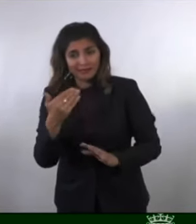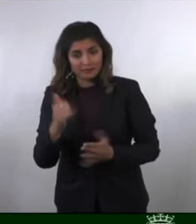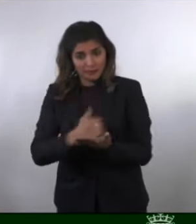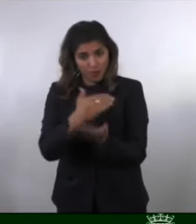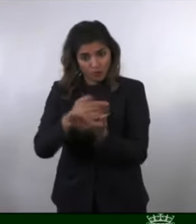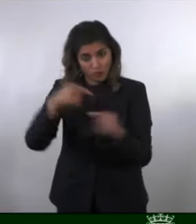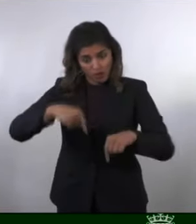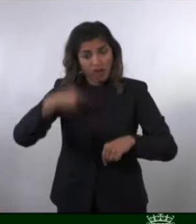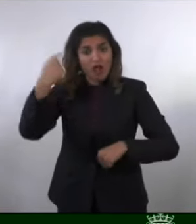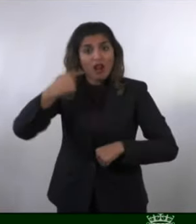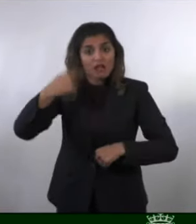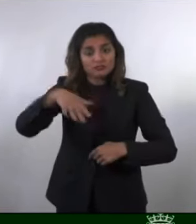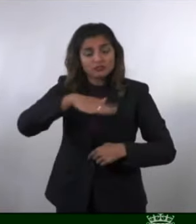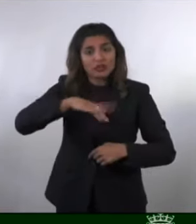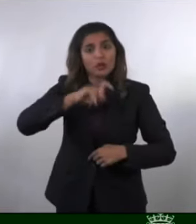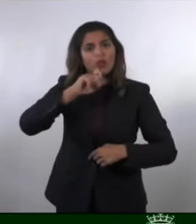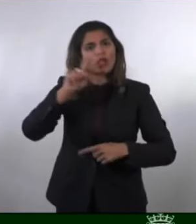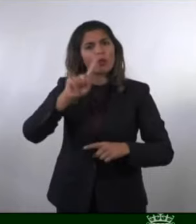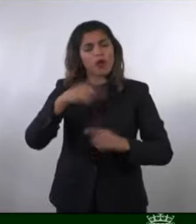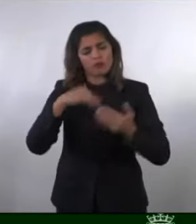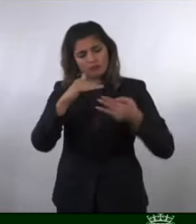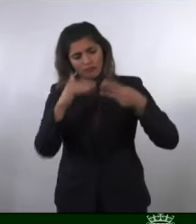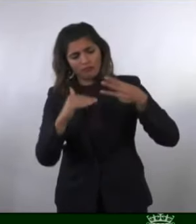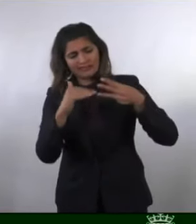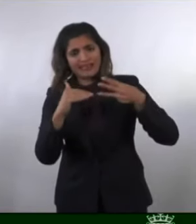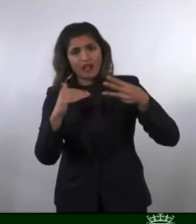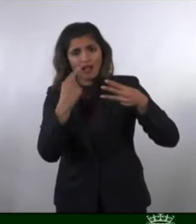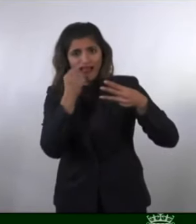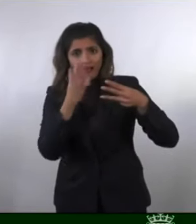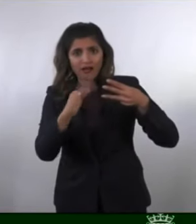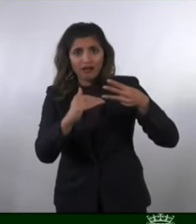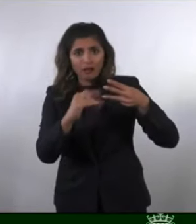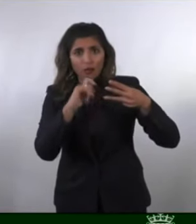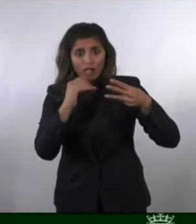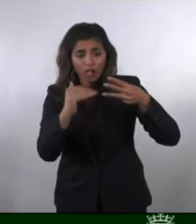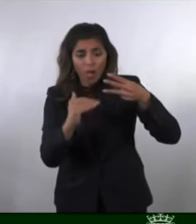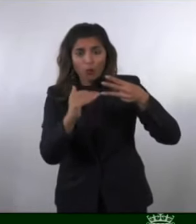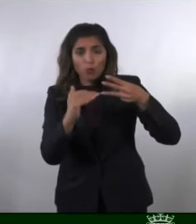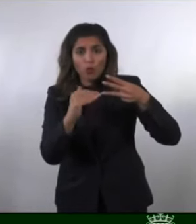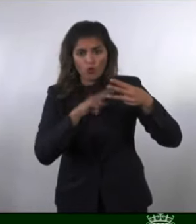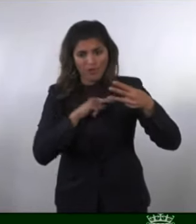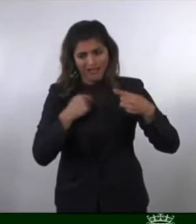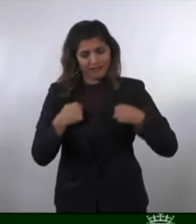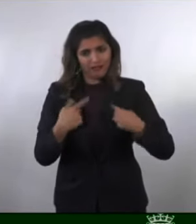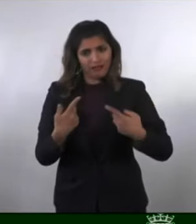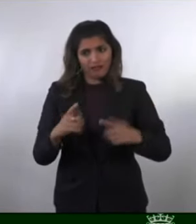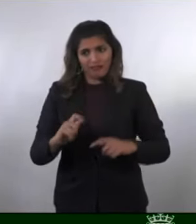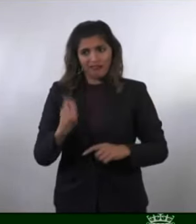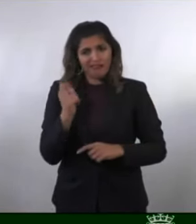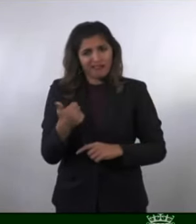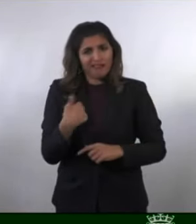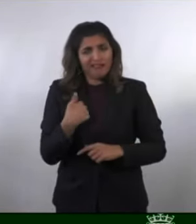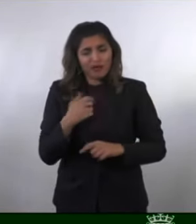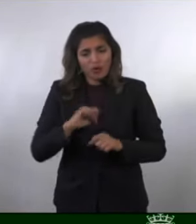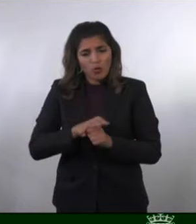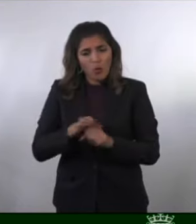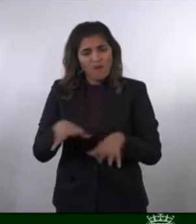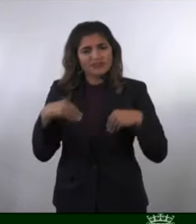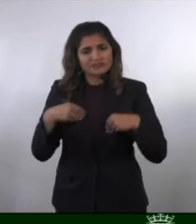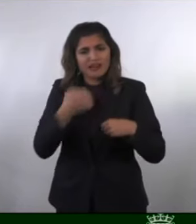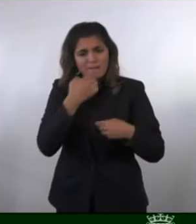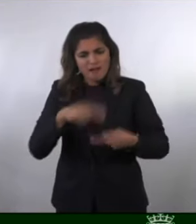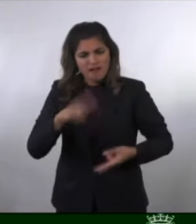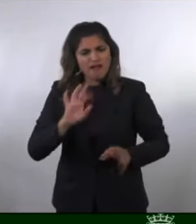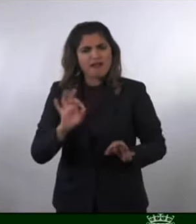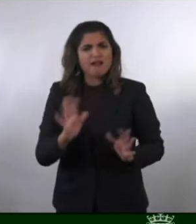come out at the lowest tier possible, given the health circumstances? I can assure my